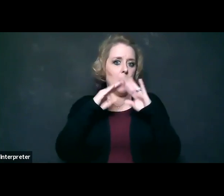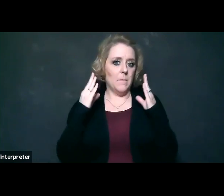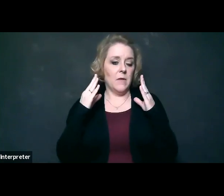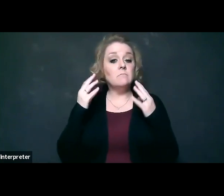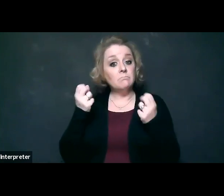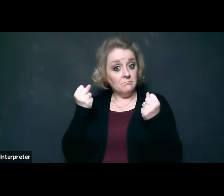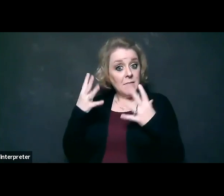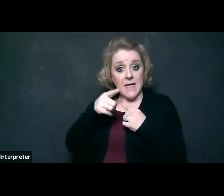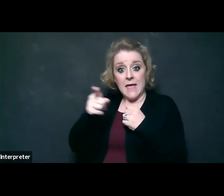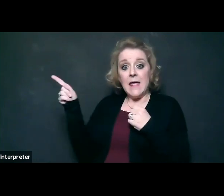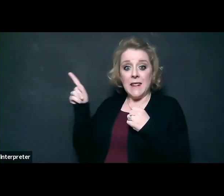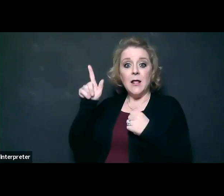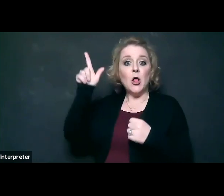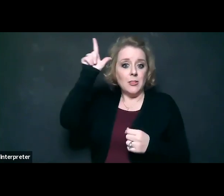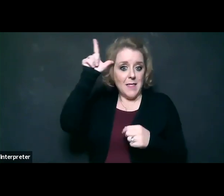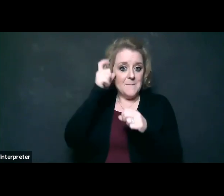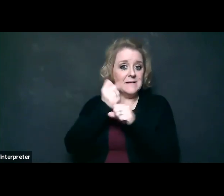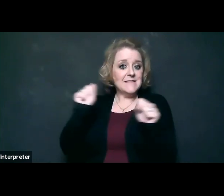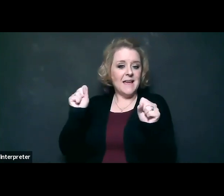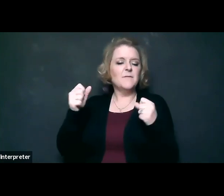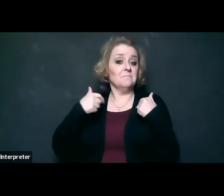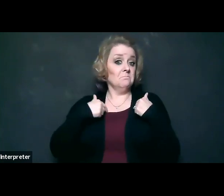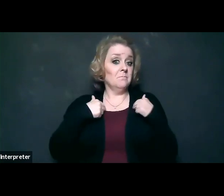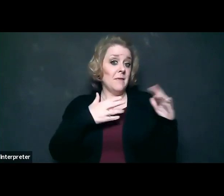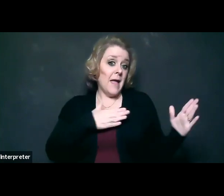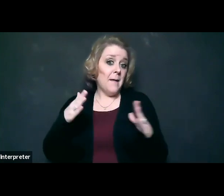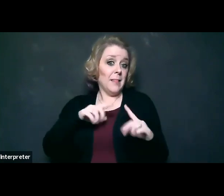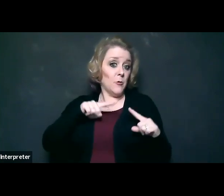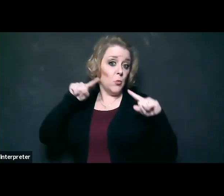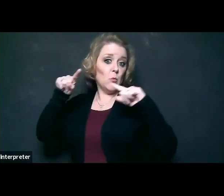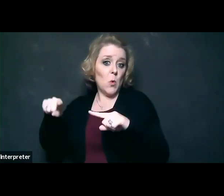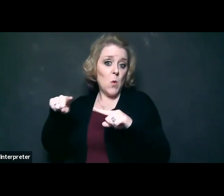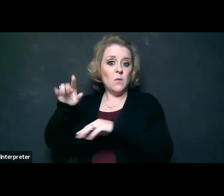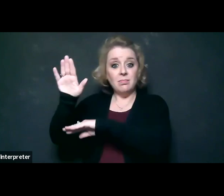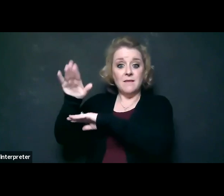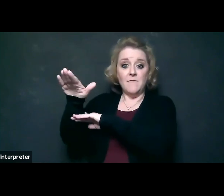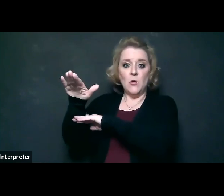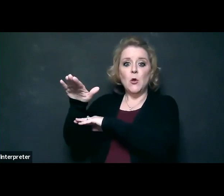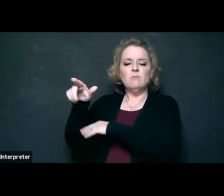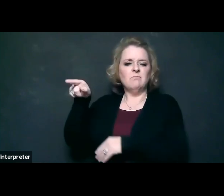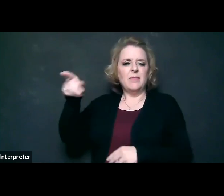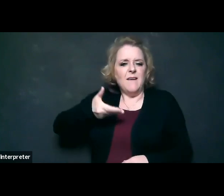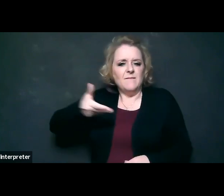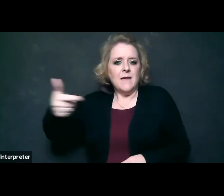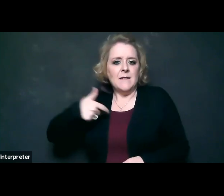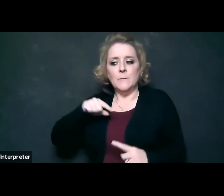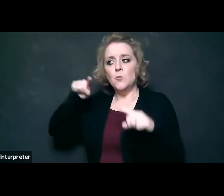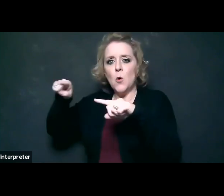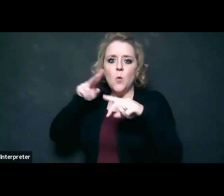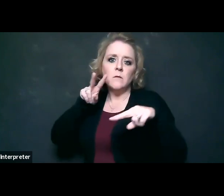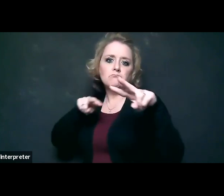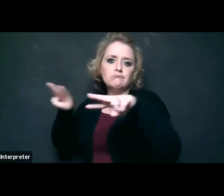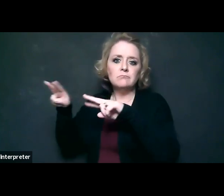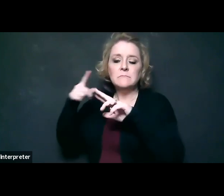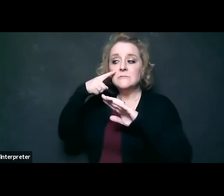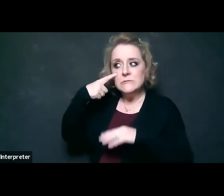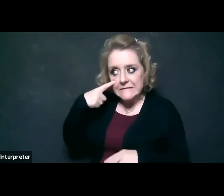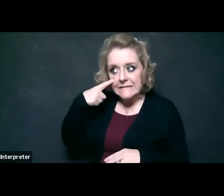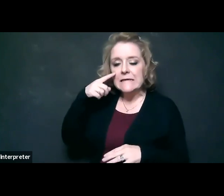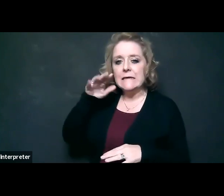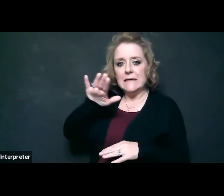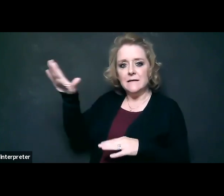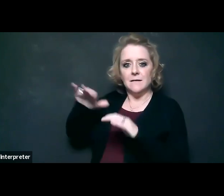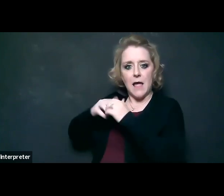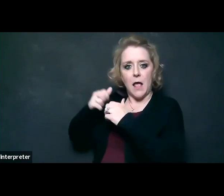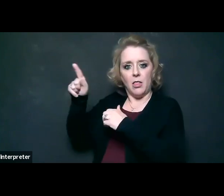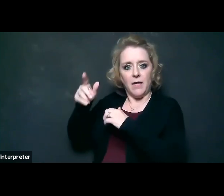one of our gyms this afternoon that invited me to come out and see how they're going about their efforts at reopening. But that's